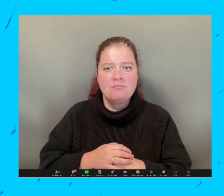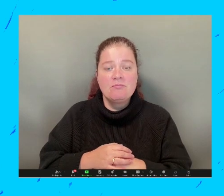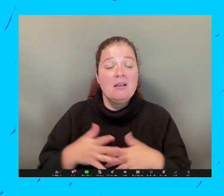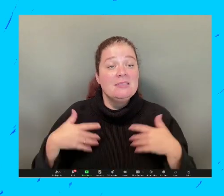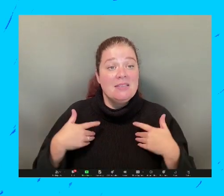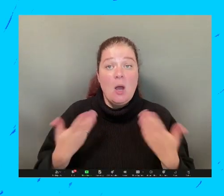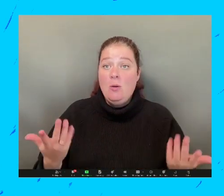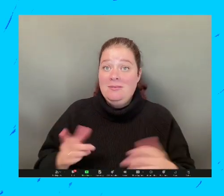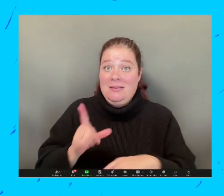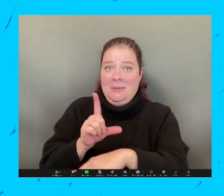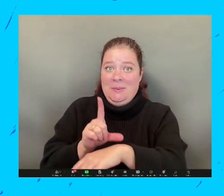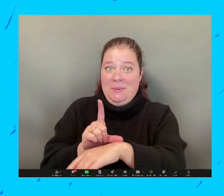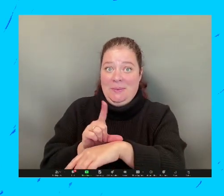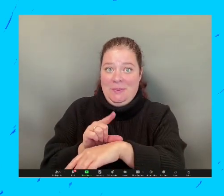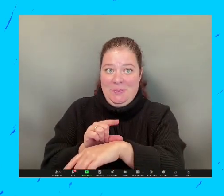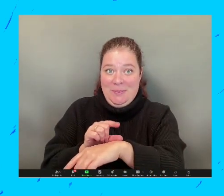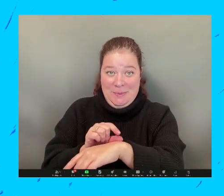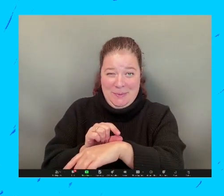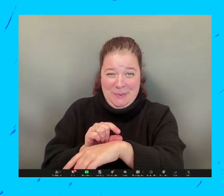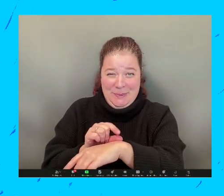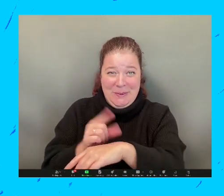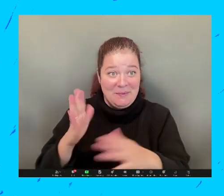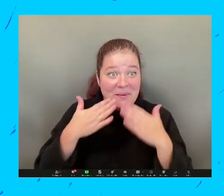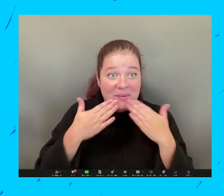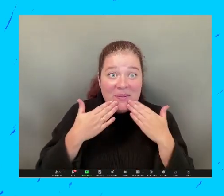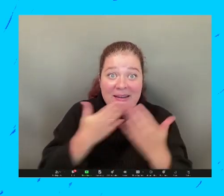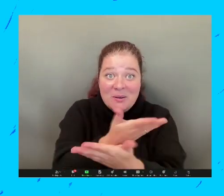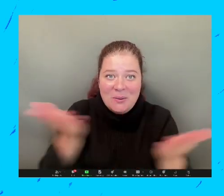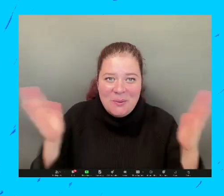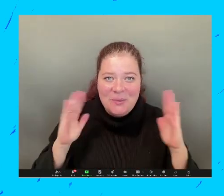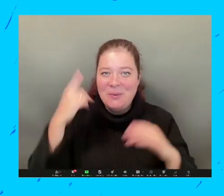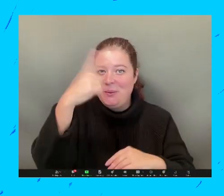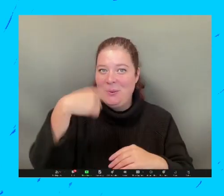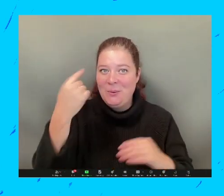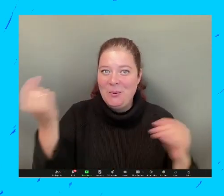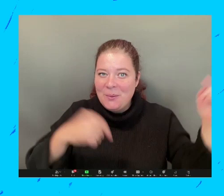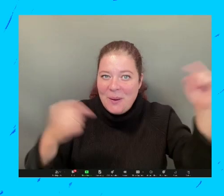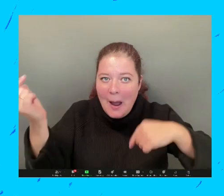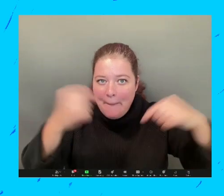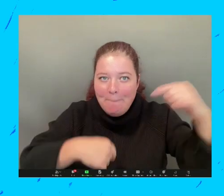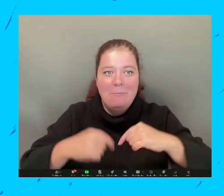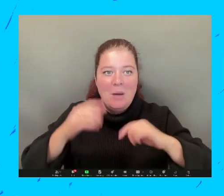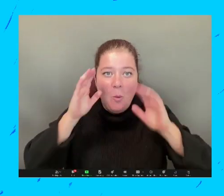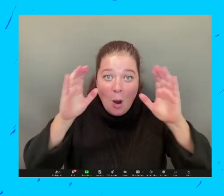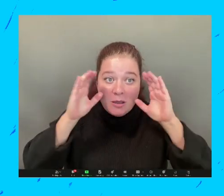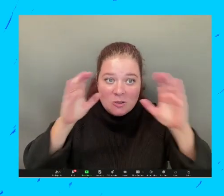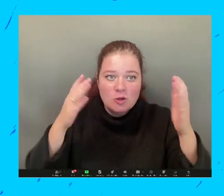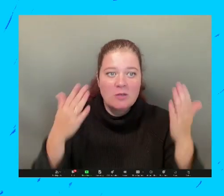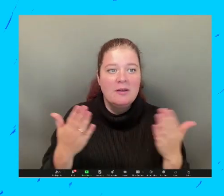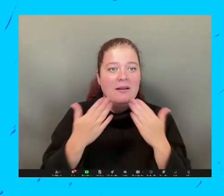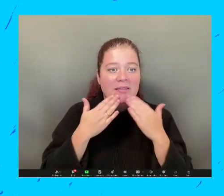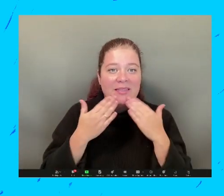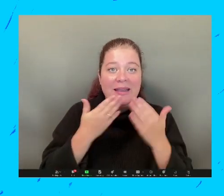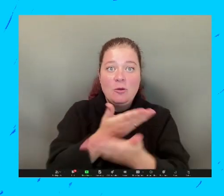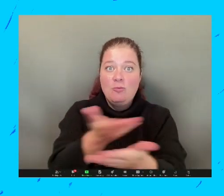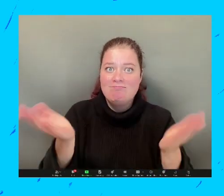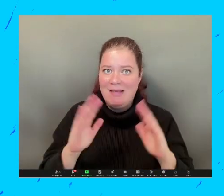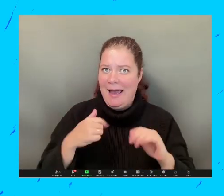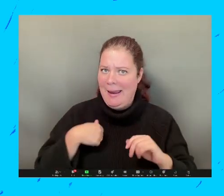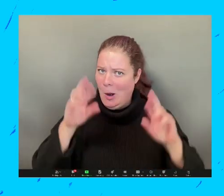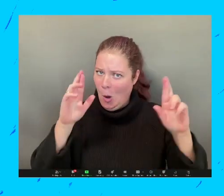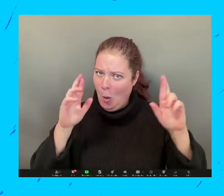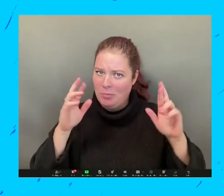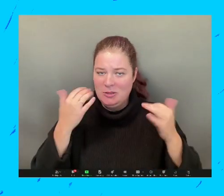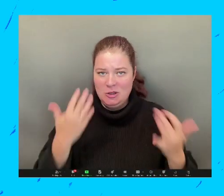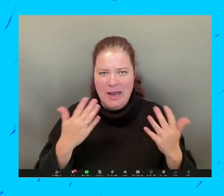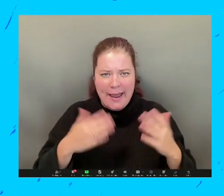you so much to everyone who has connected. And we thank you so much for coming, and hopefully we'll use the information that we got here